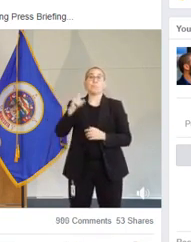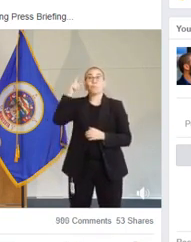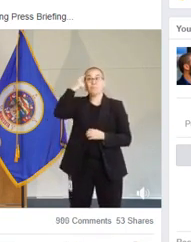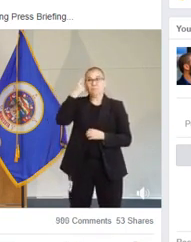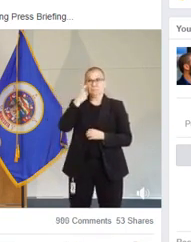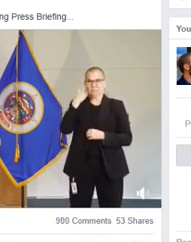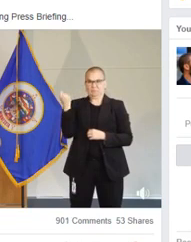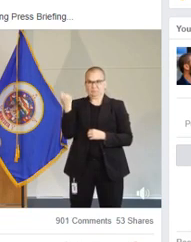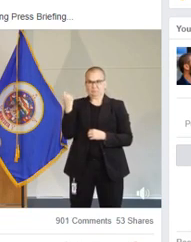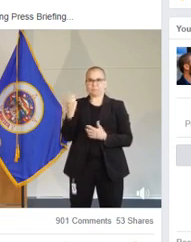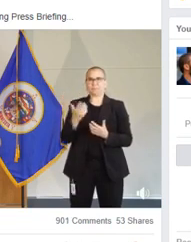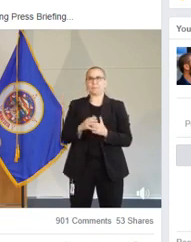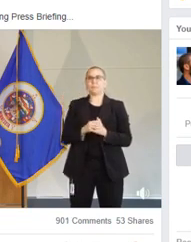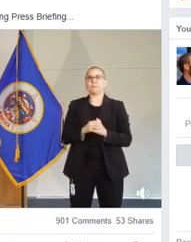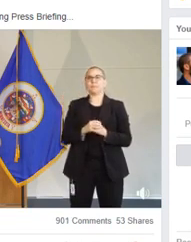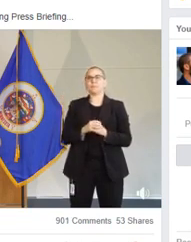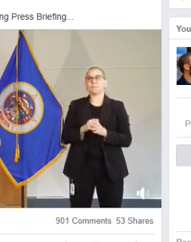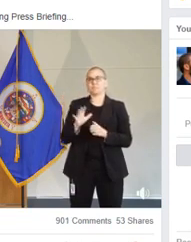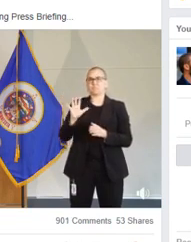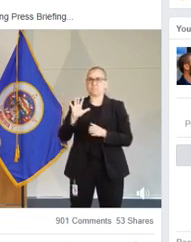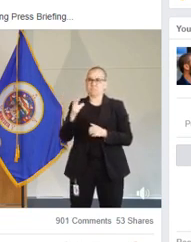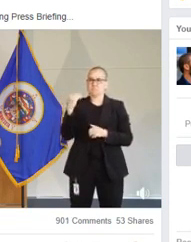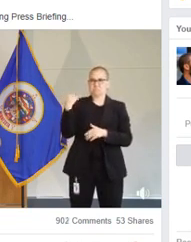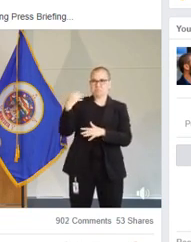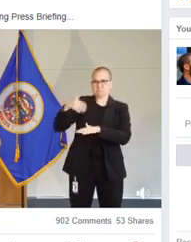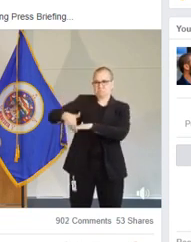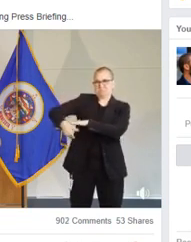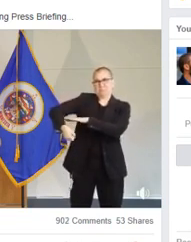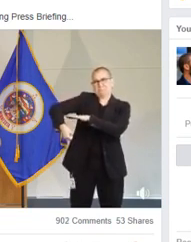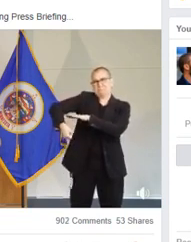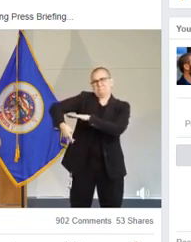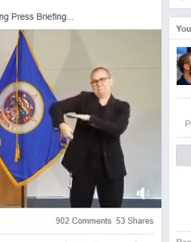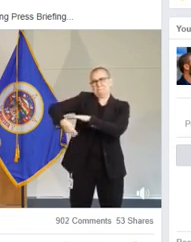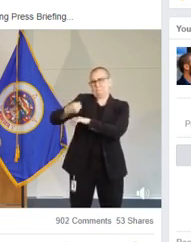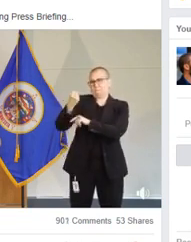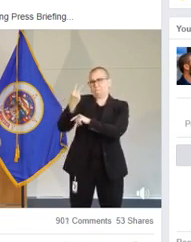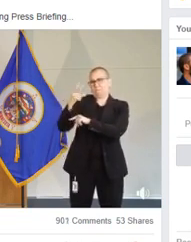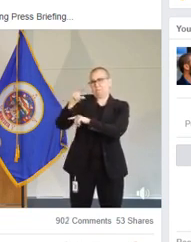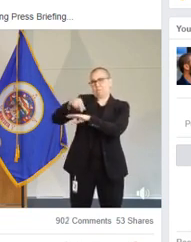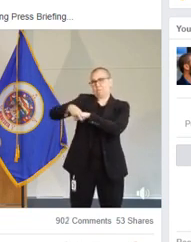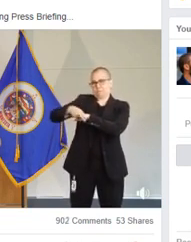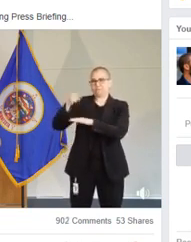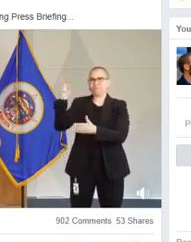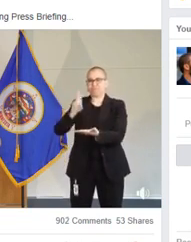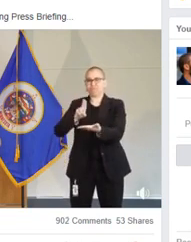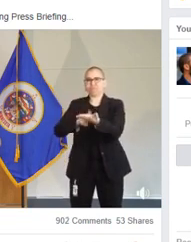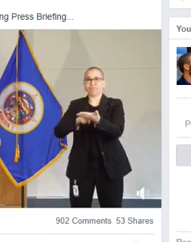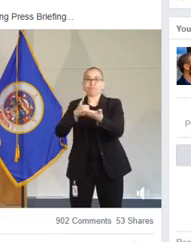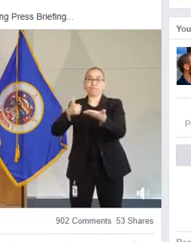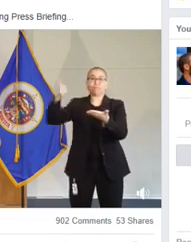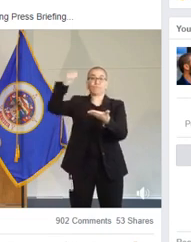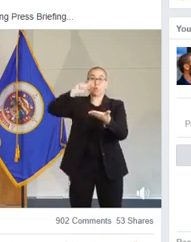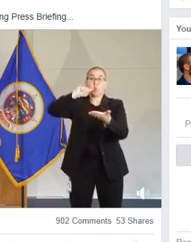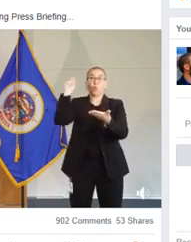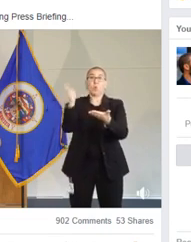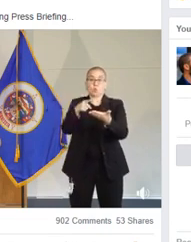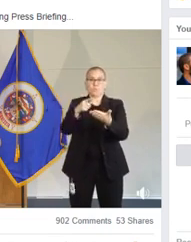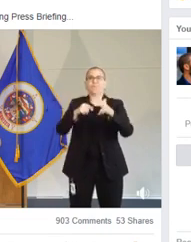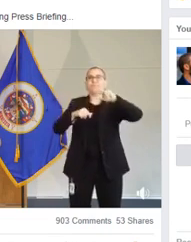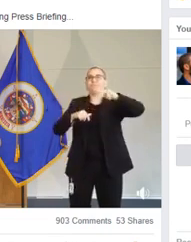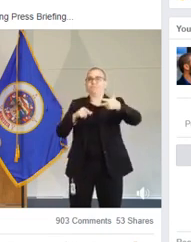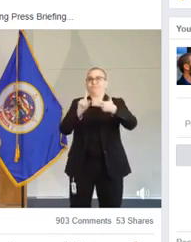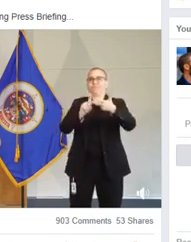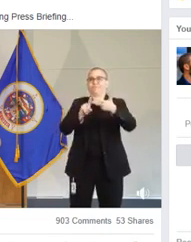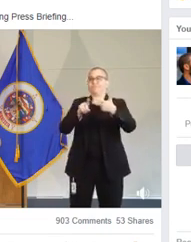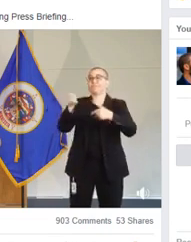the governor authorized a law and order mission into the 3rd Precinct, what we would call in the military a